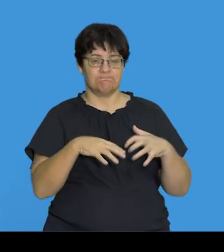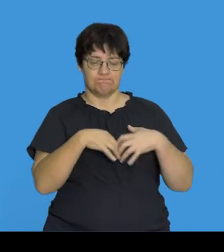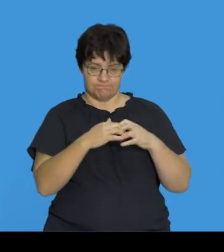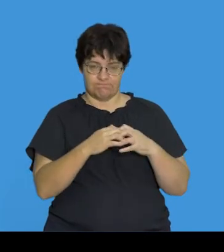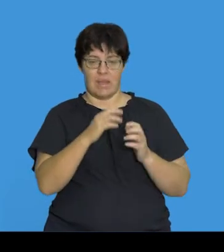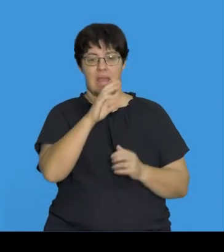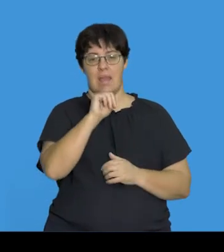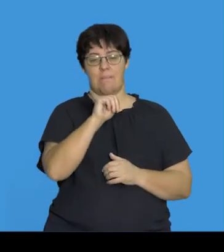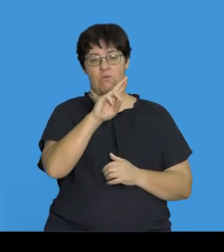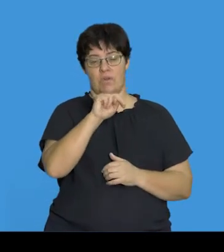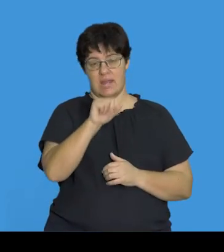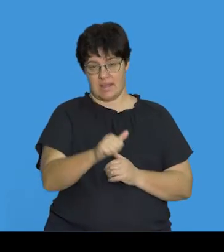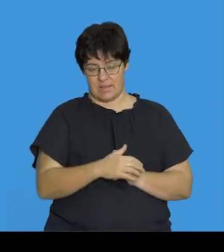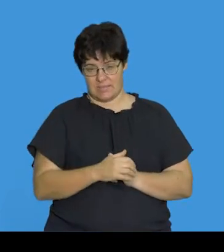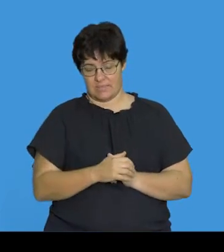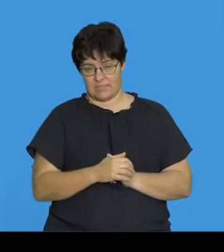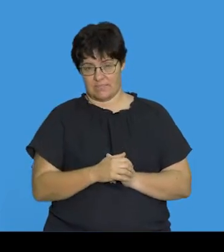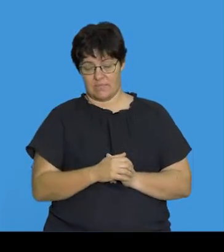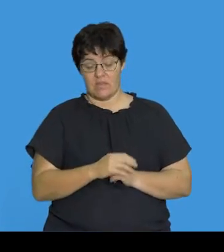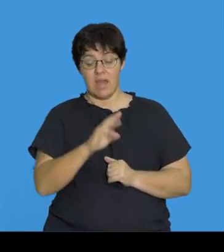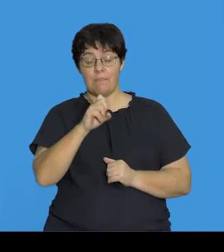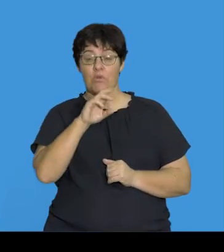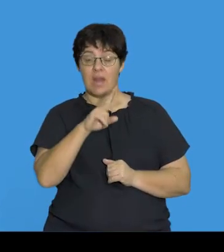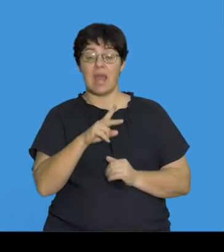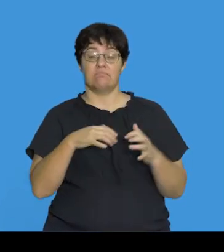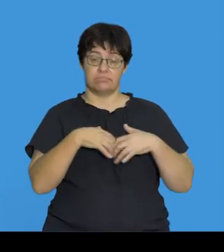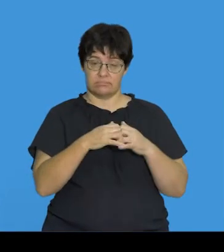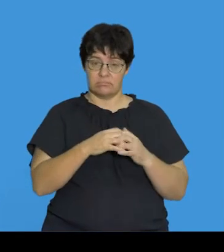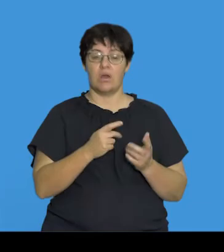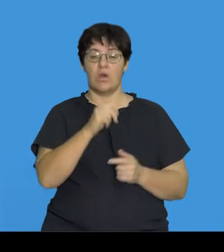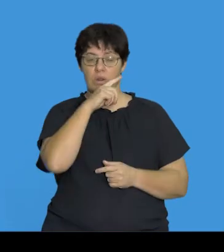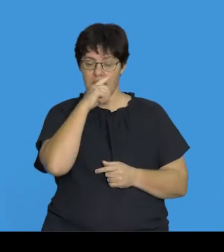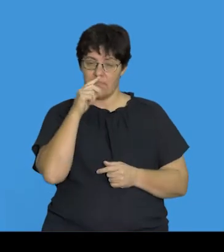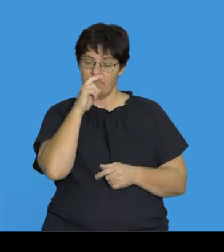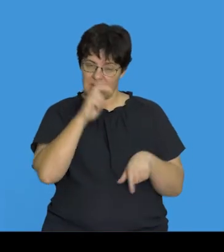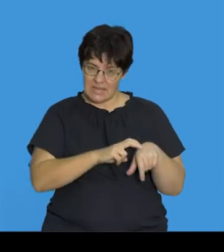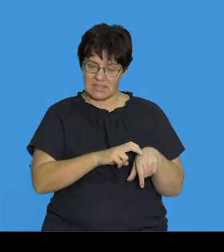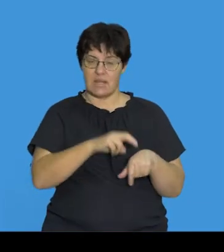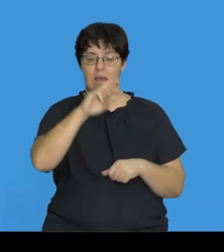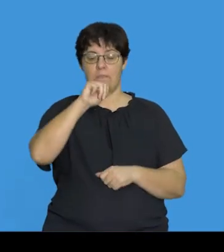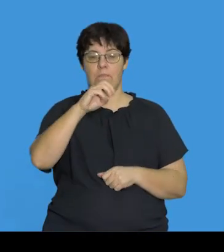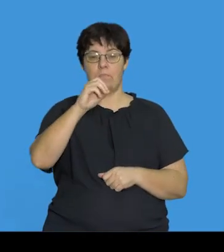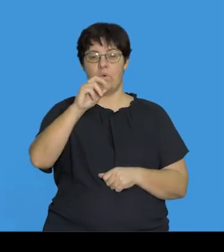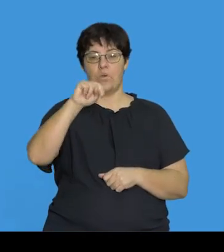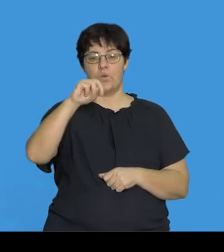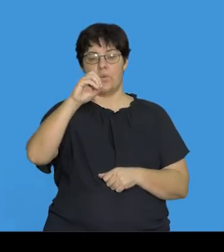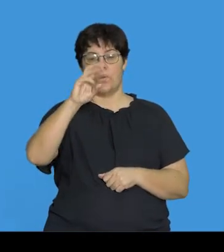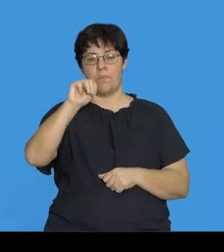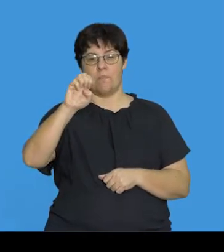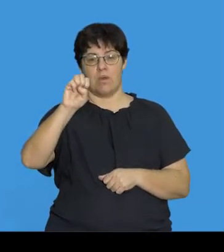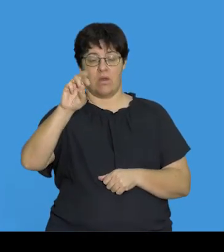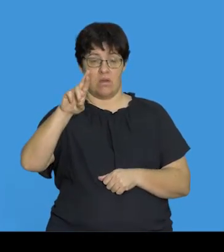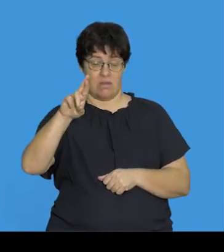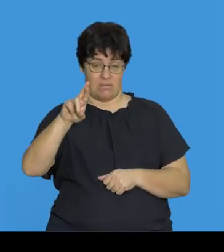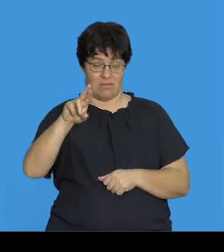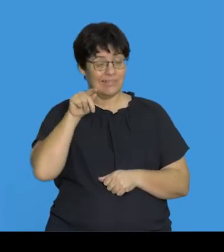together the mRNA. For the production of mRNA, we need the monomers, and if you refer back to the previous slides,